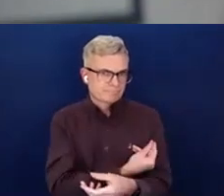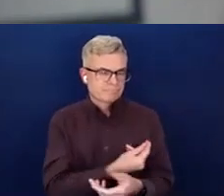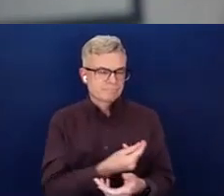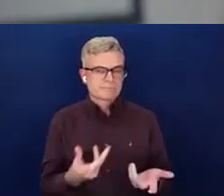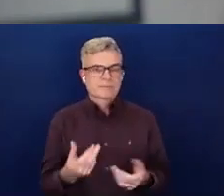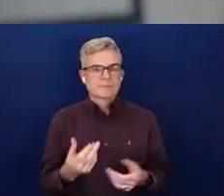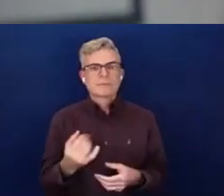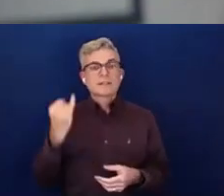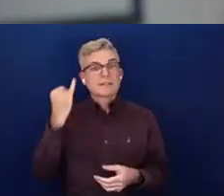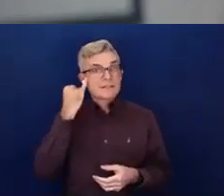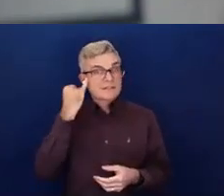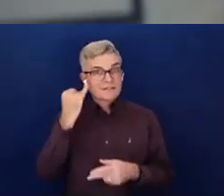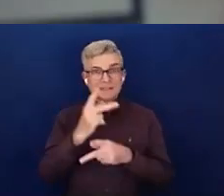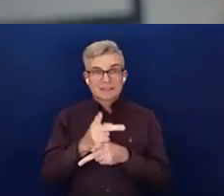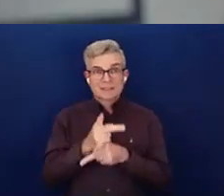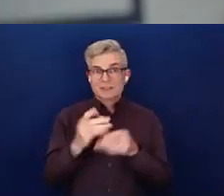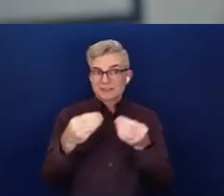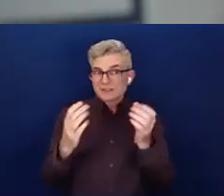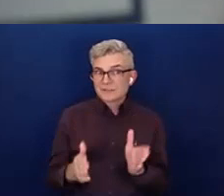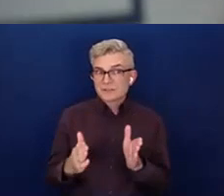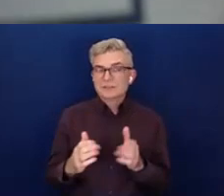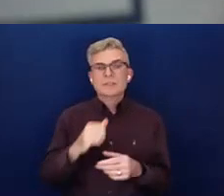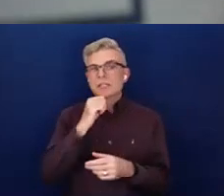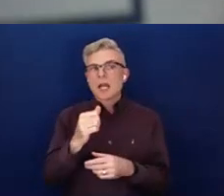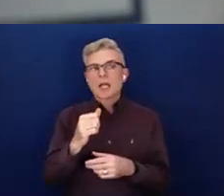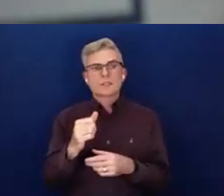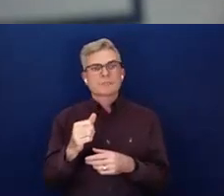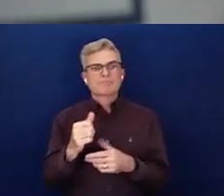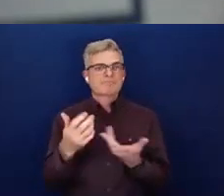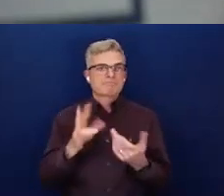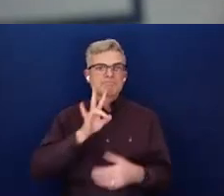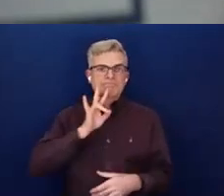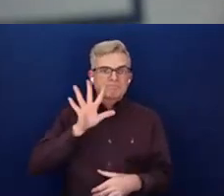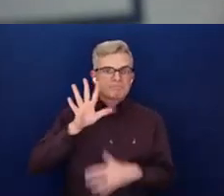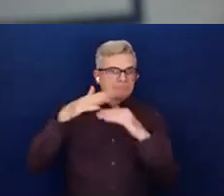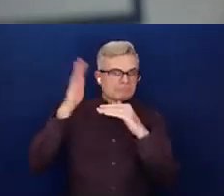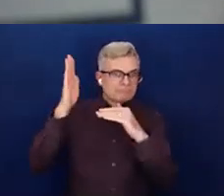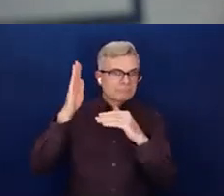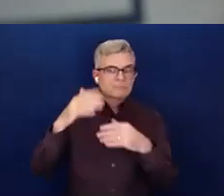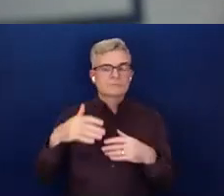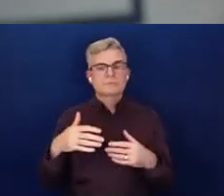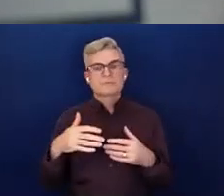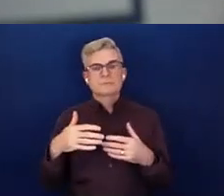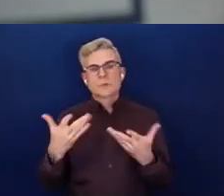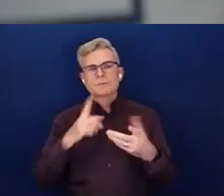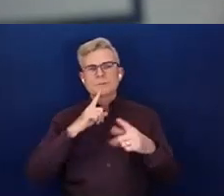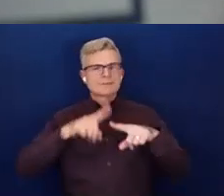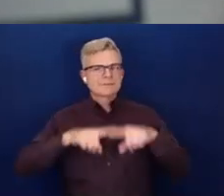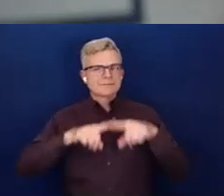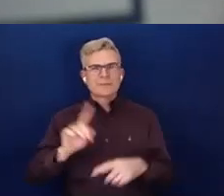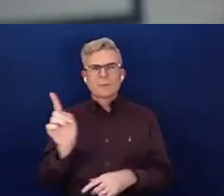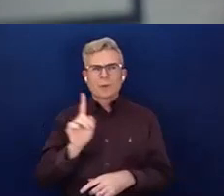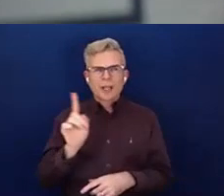if the caregiver is not considered 75 or above, depending on where you're going to be